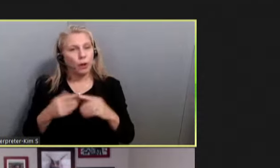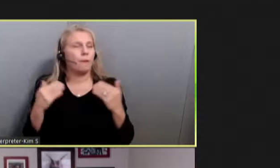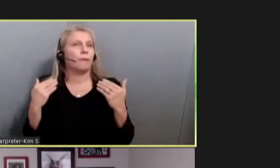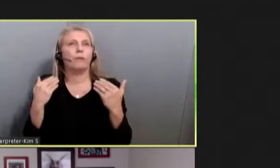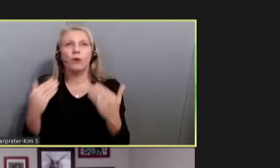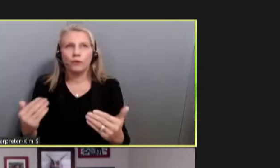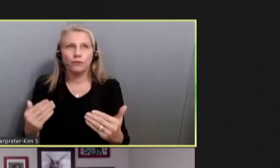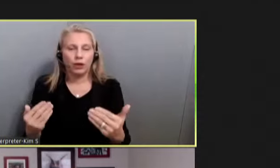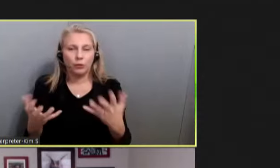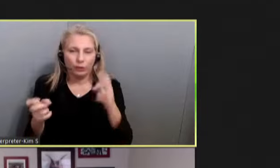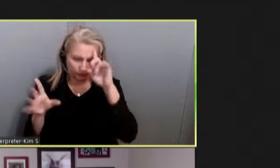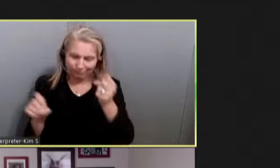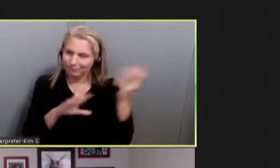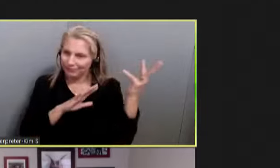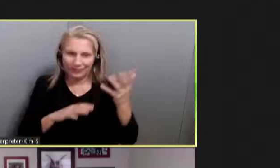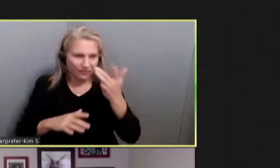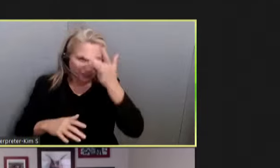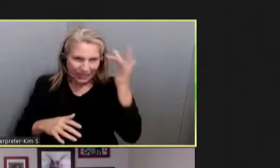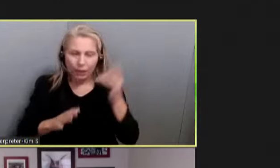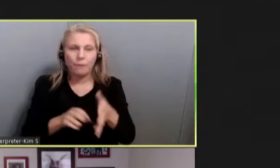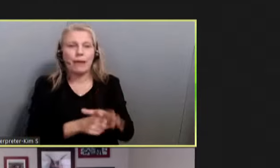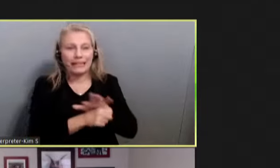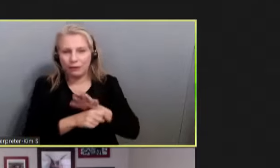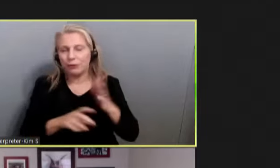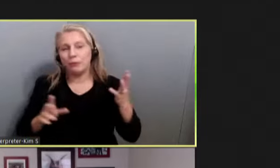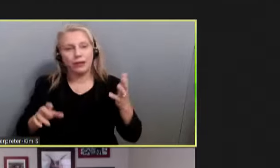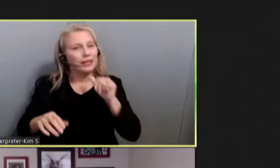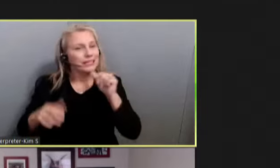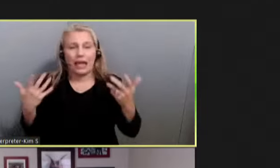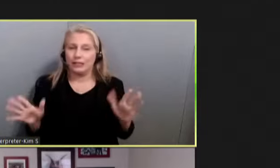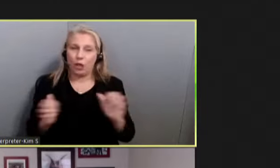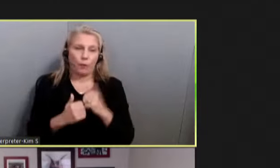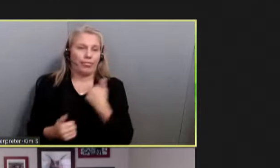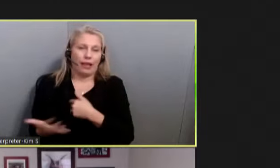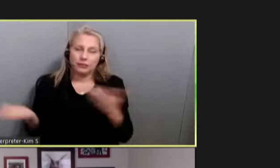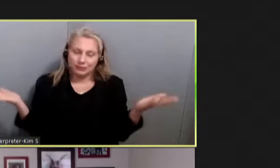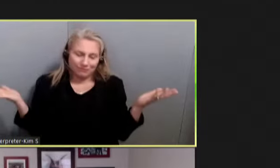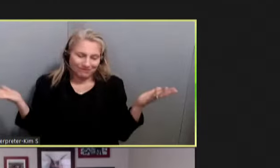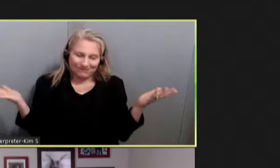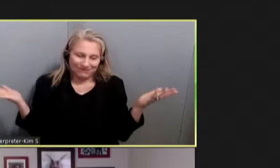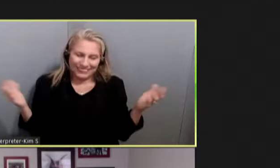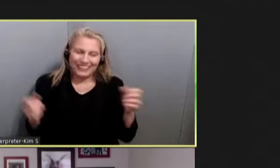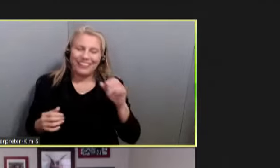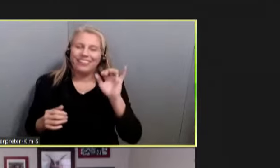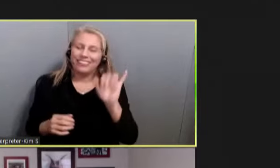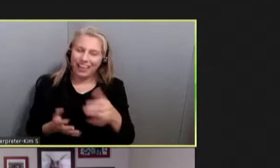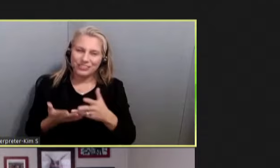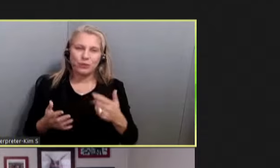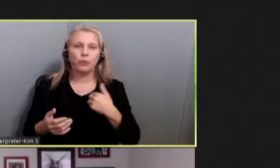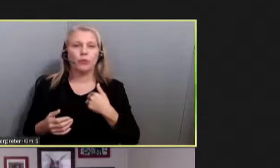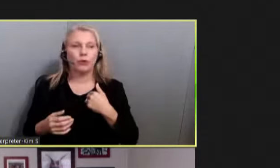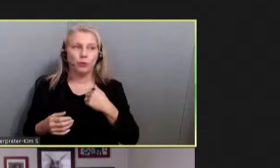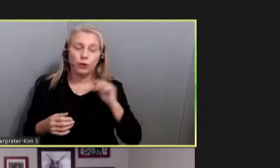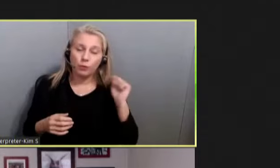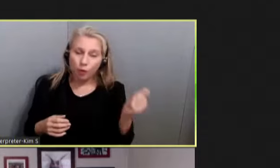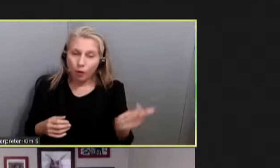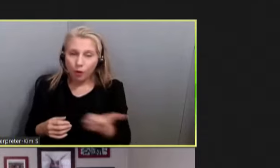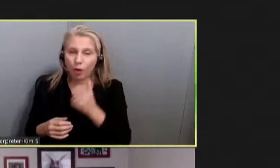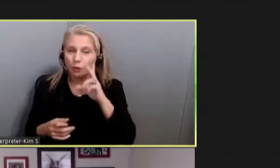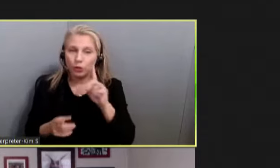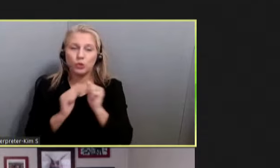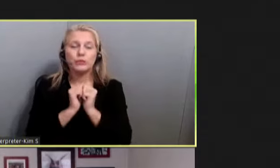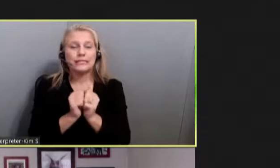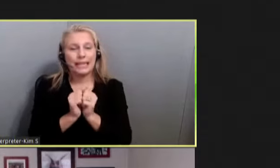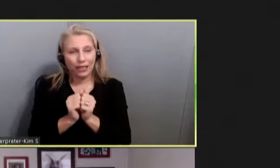from the pandemic. Unfortunately, the pandemic is not done with us. And this is something that we are all going to do